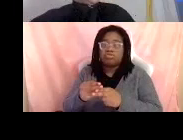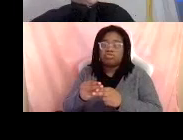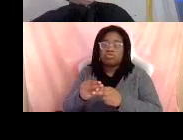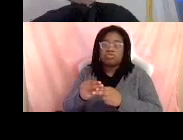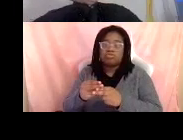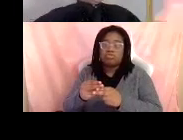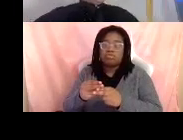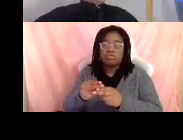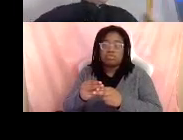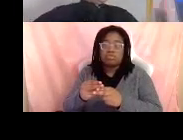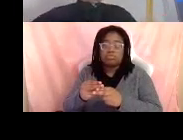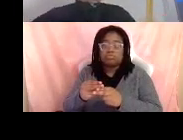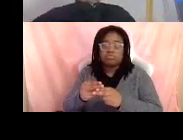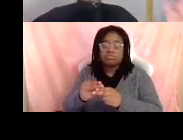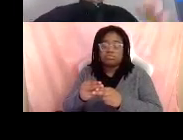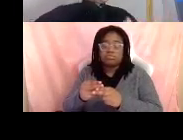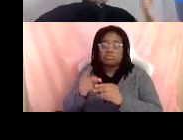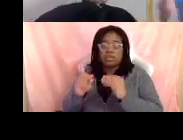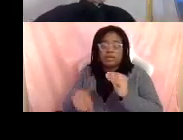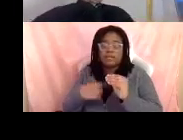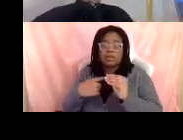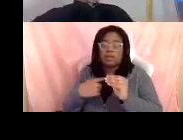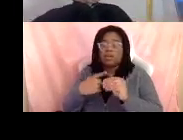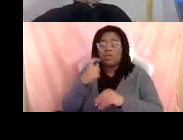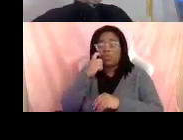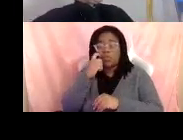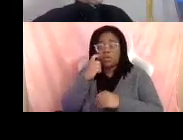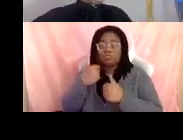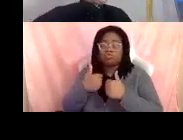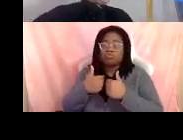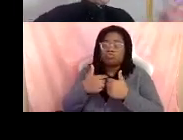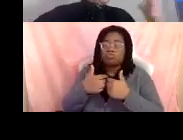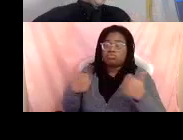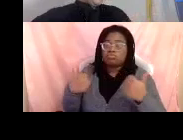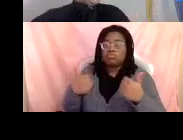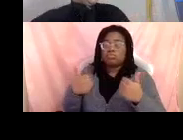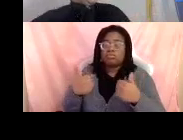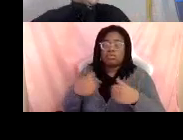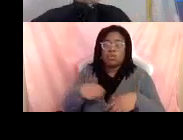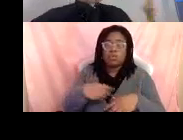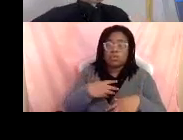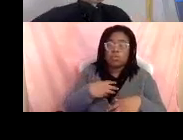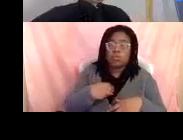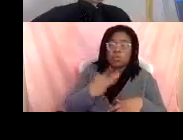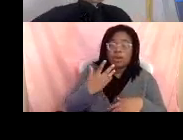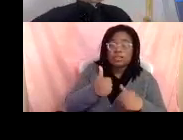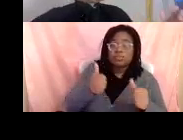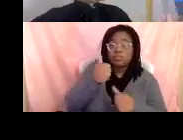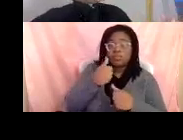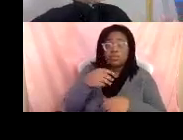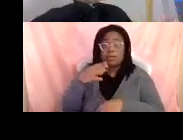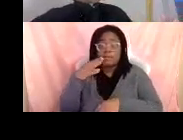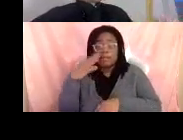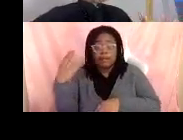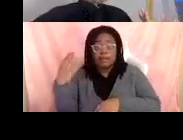think about maybe a racial dichotomy, maybe between white supremacy and Black